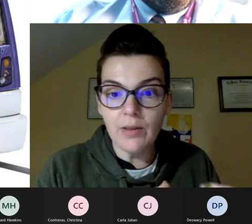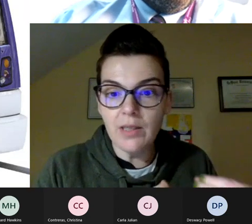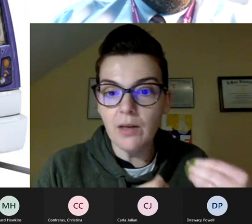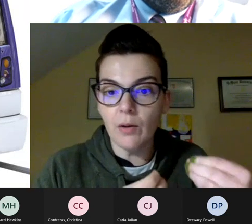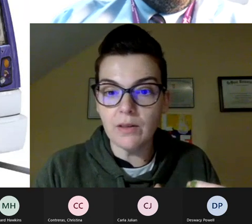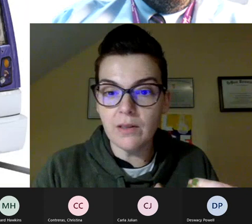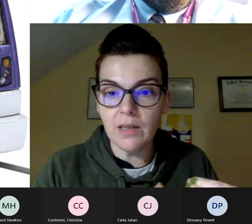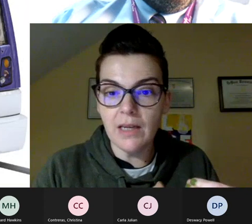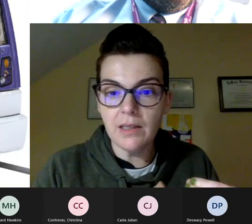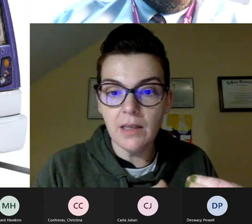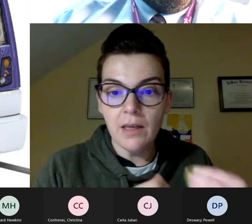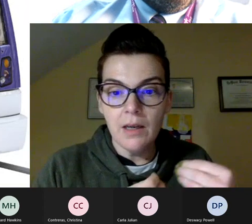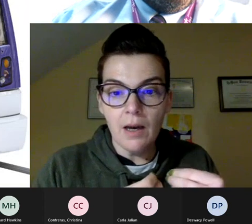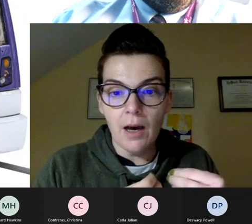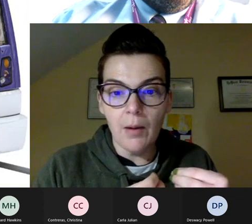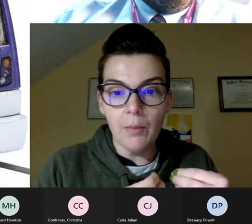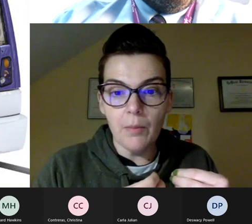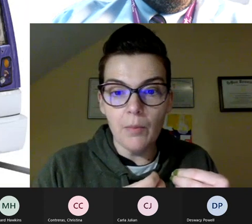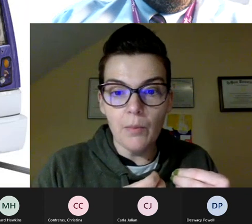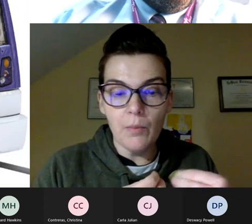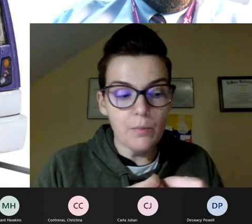the county or the state